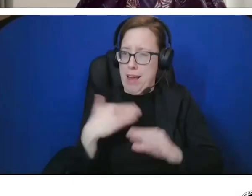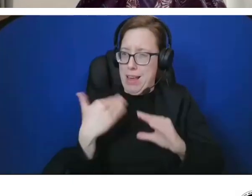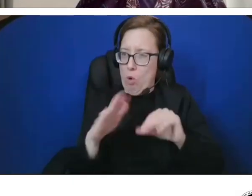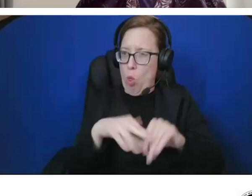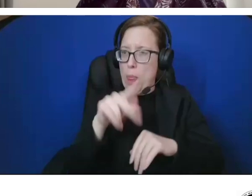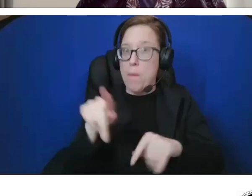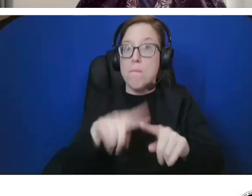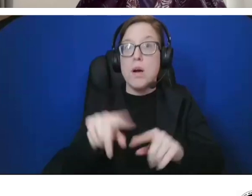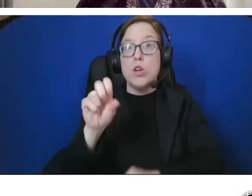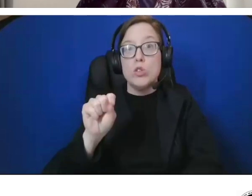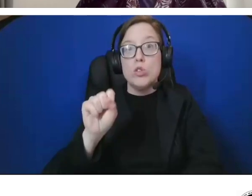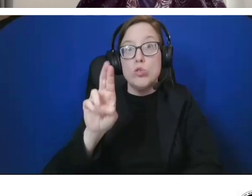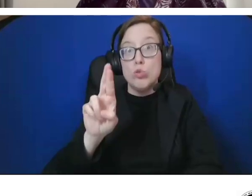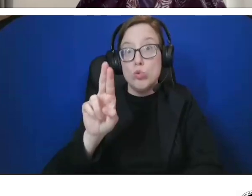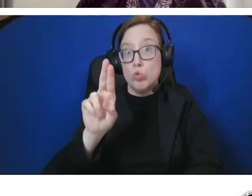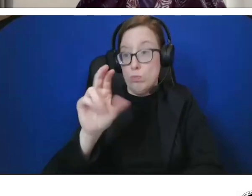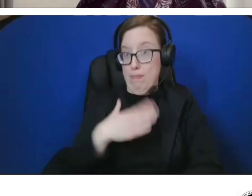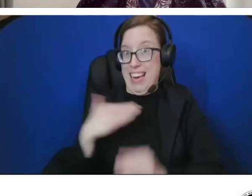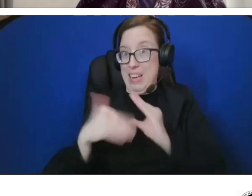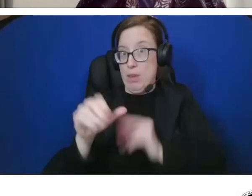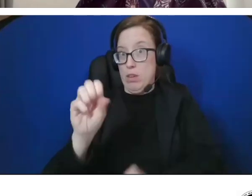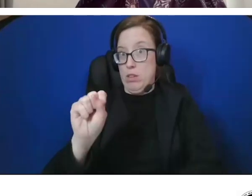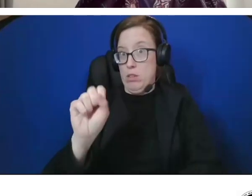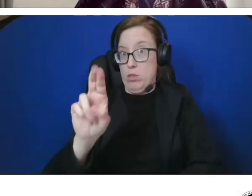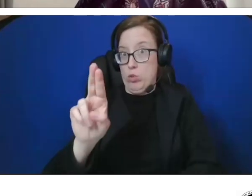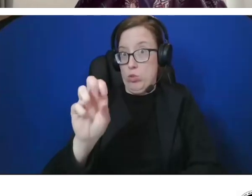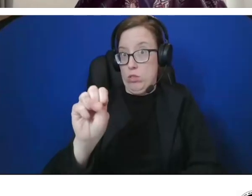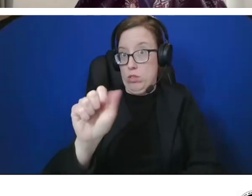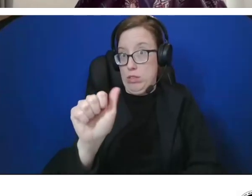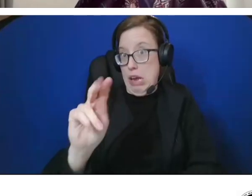the PowerPoint, but it's Susan, Susan,